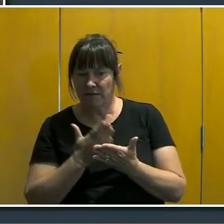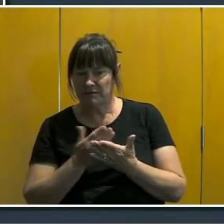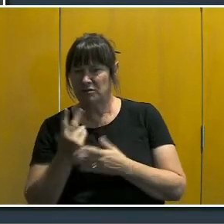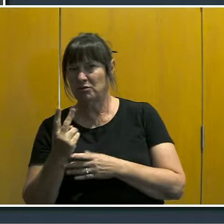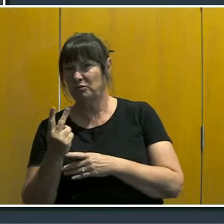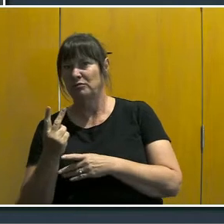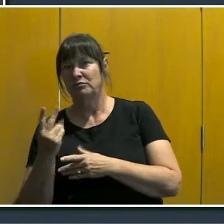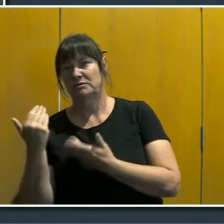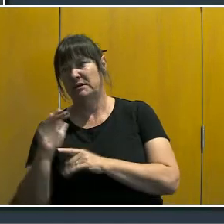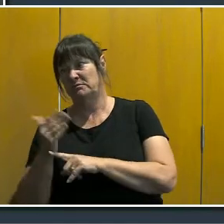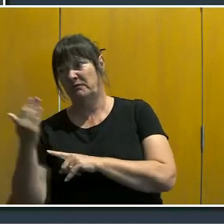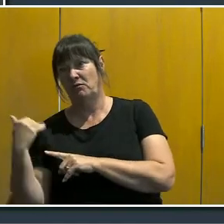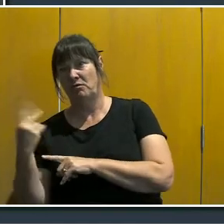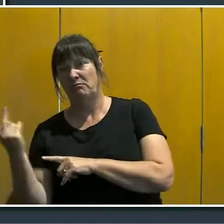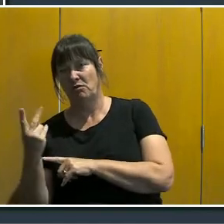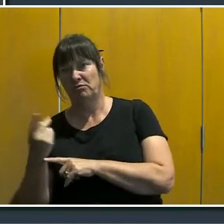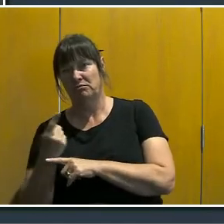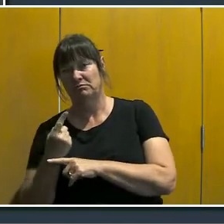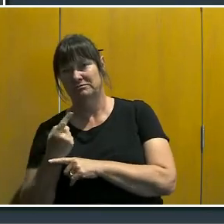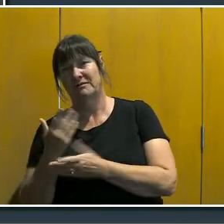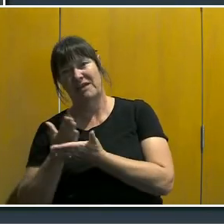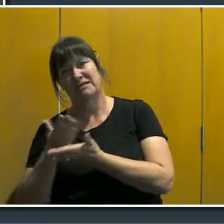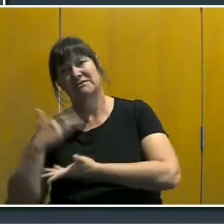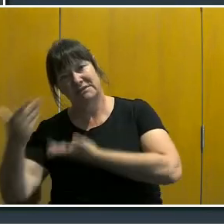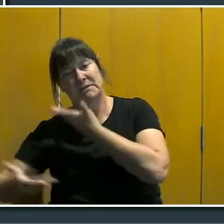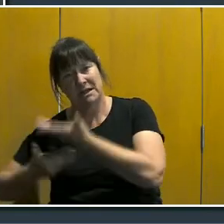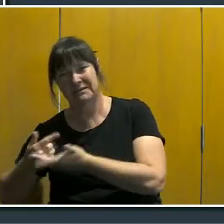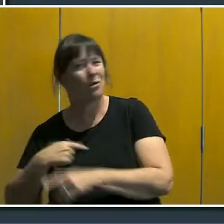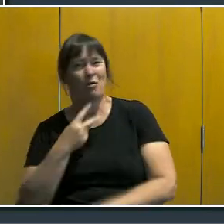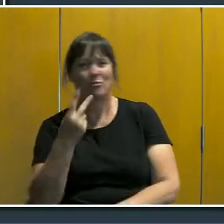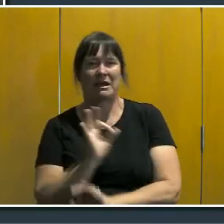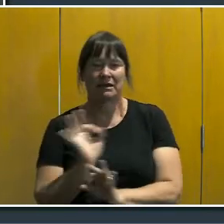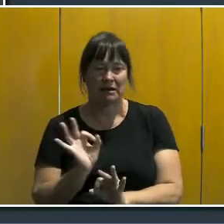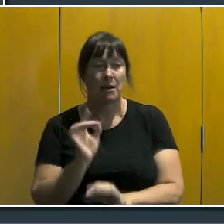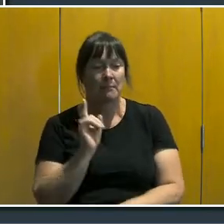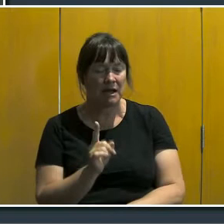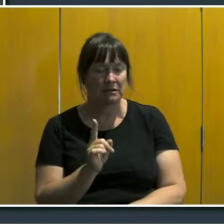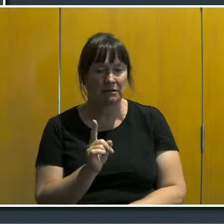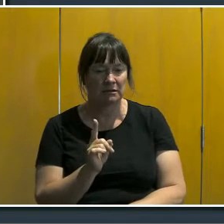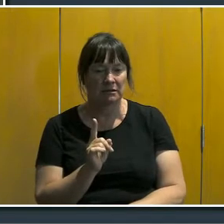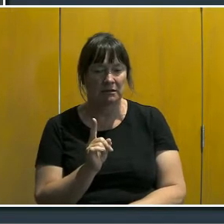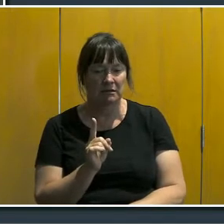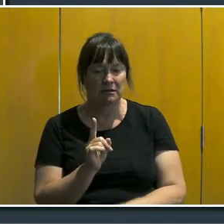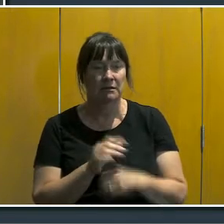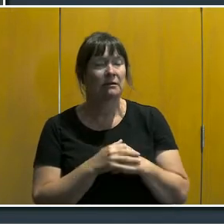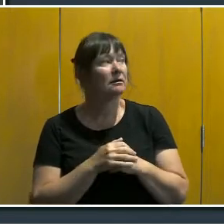previous submitters, and I won't repeat any of those. I do, however, concur with